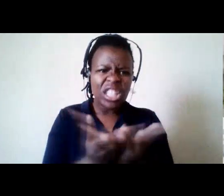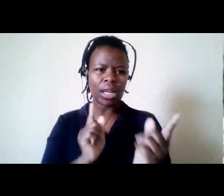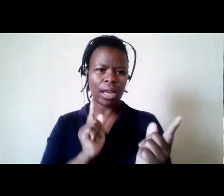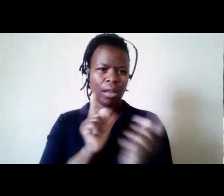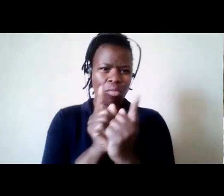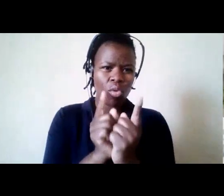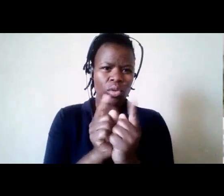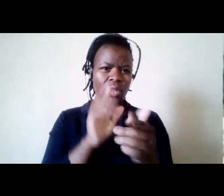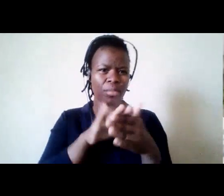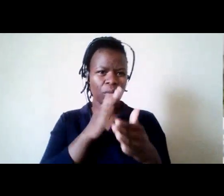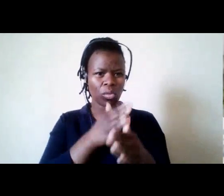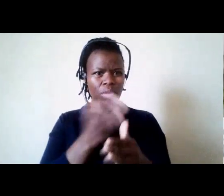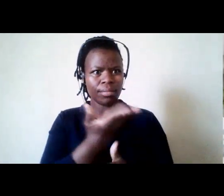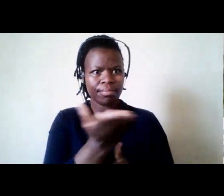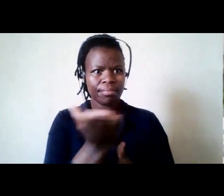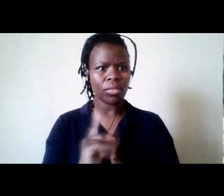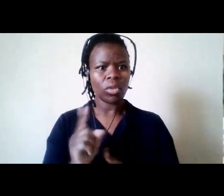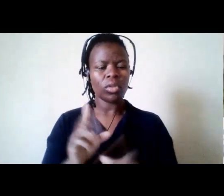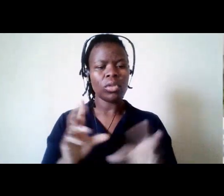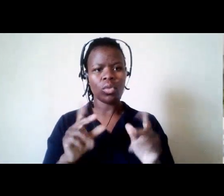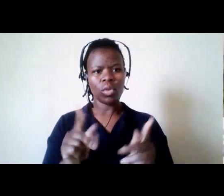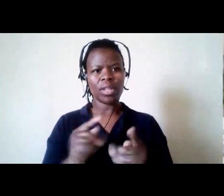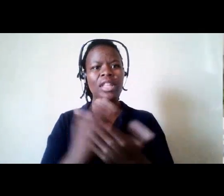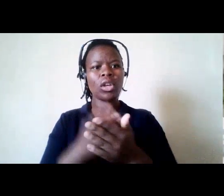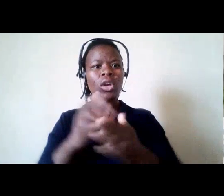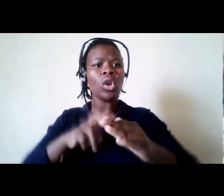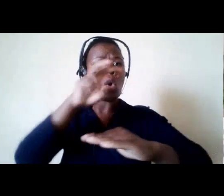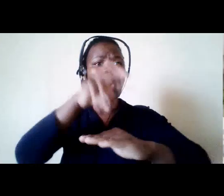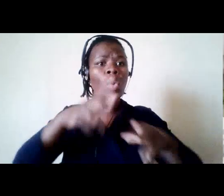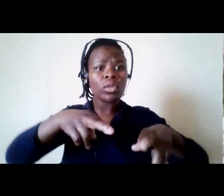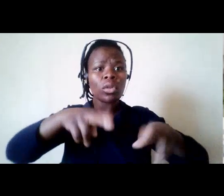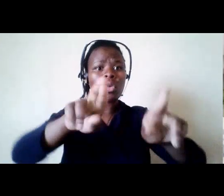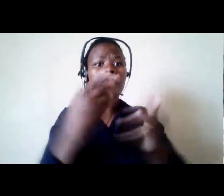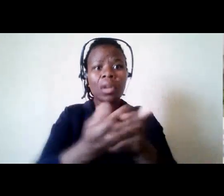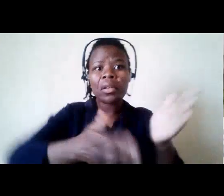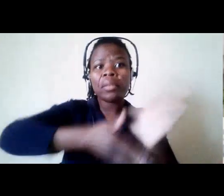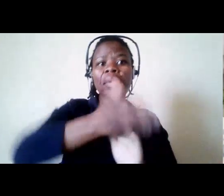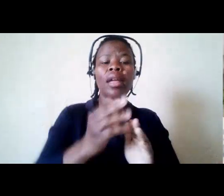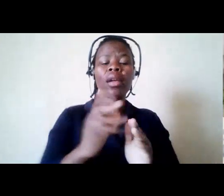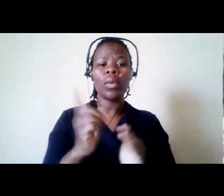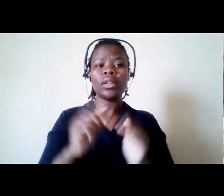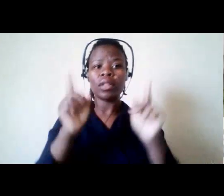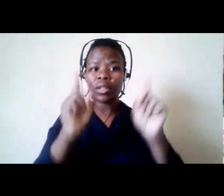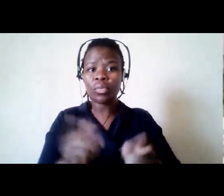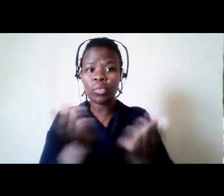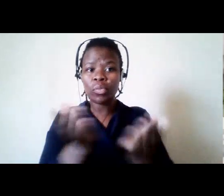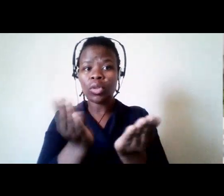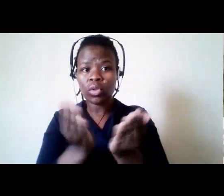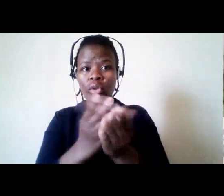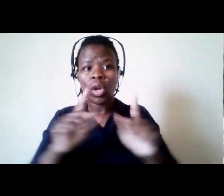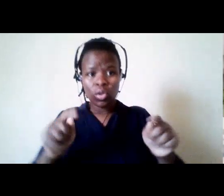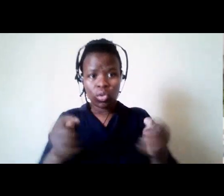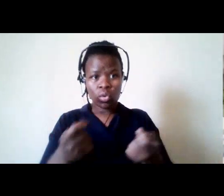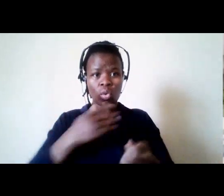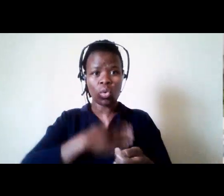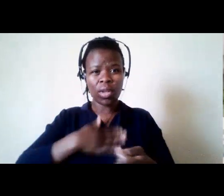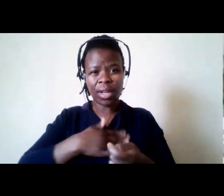can all cross the road. We're taking them now to a special school. So I'd like to read